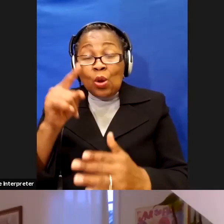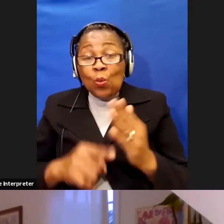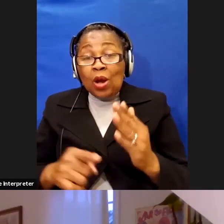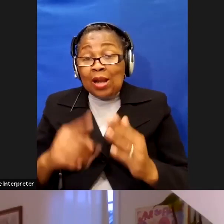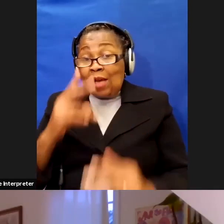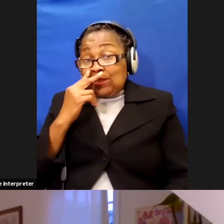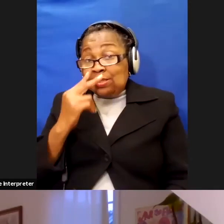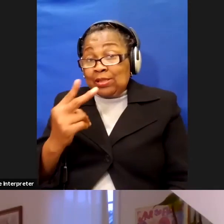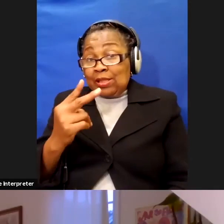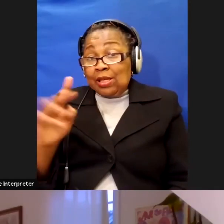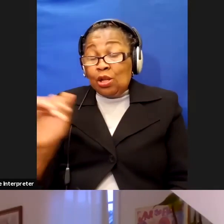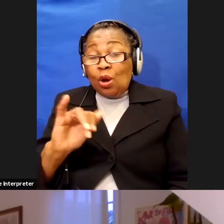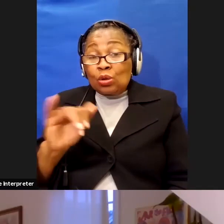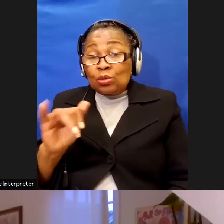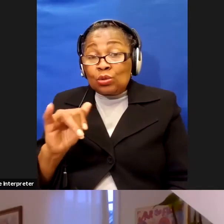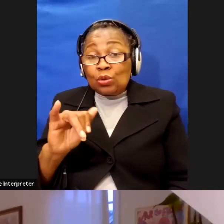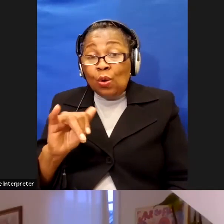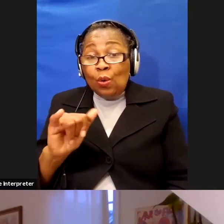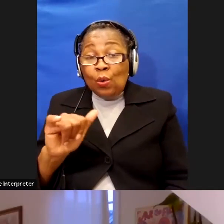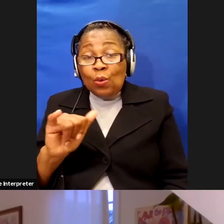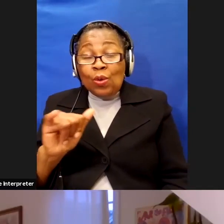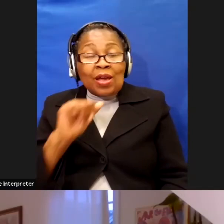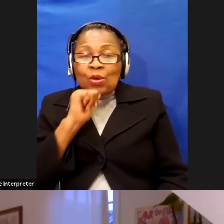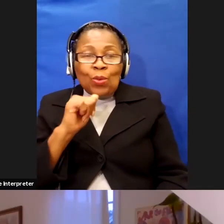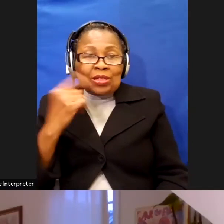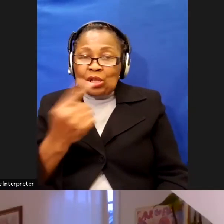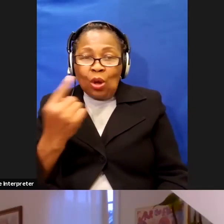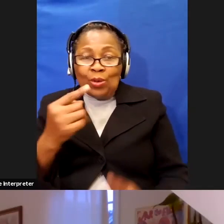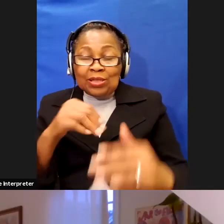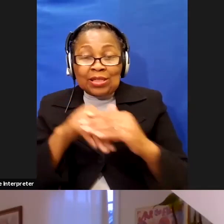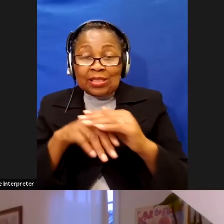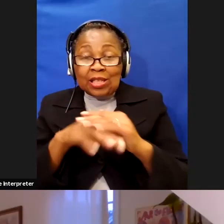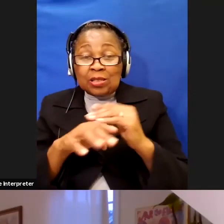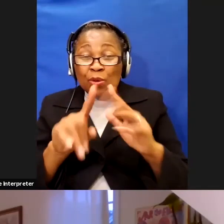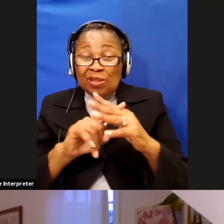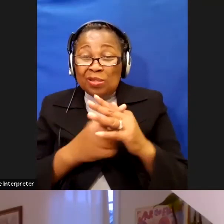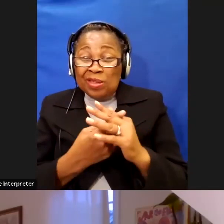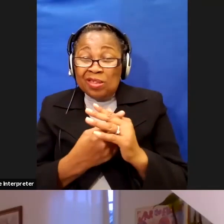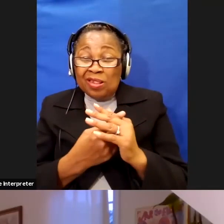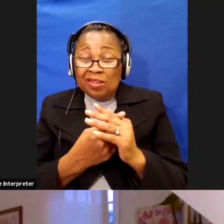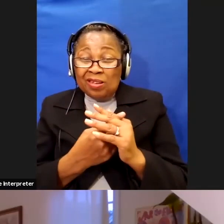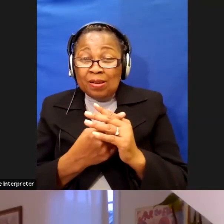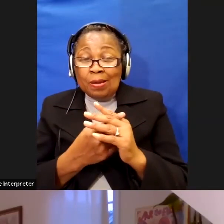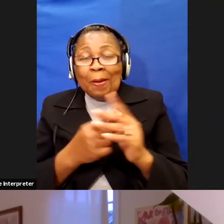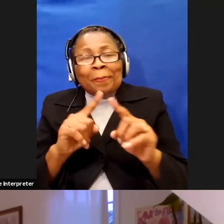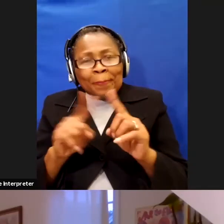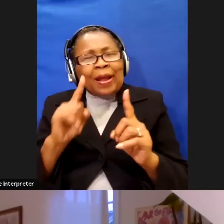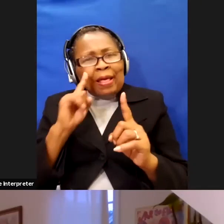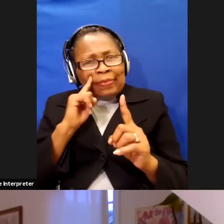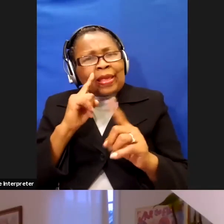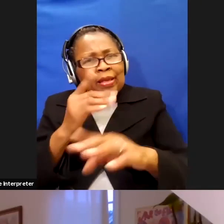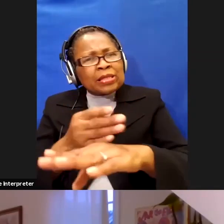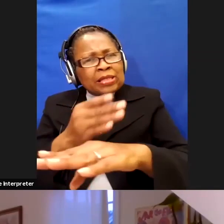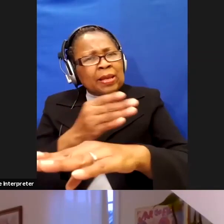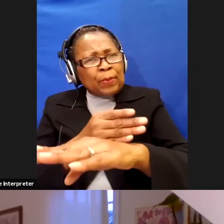seen also is that it wasn't always accessible, especially in the beginning. But I think it's getting better. I think people